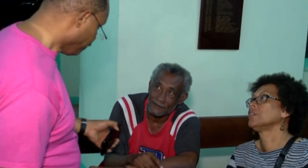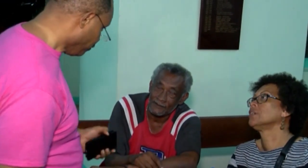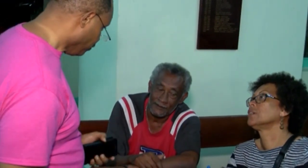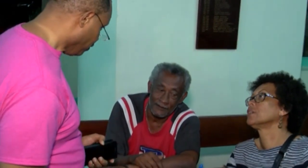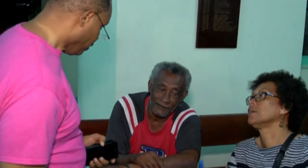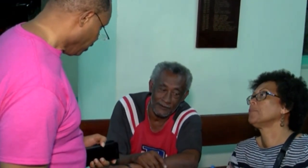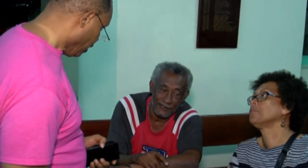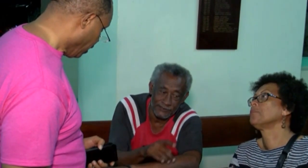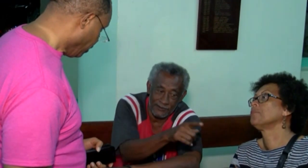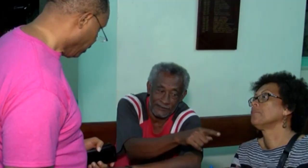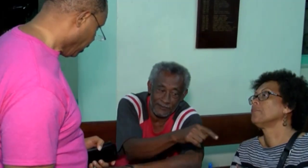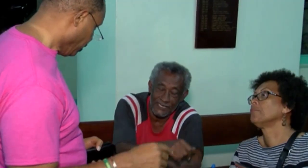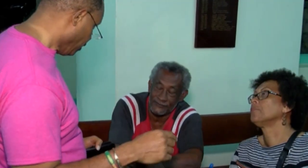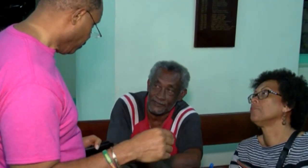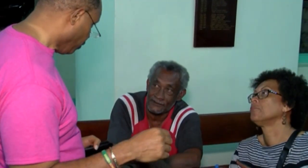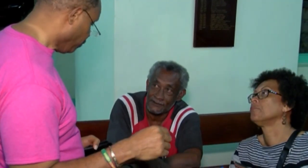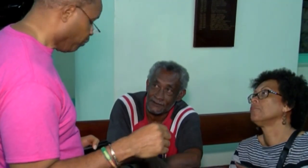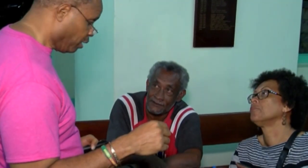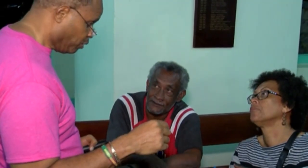a full investigation into the matter.